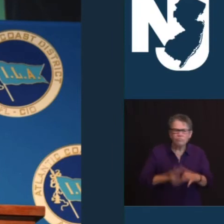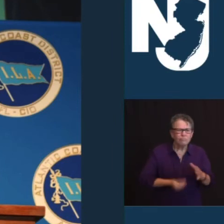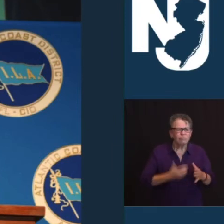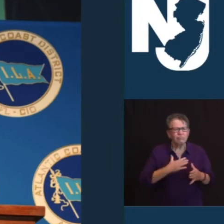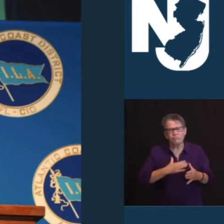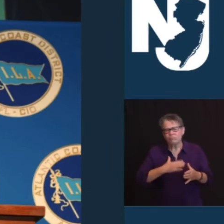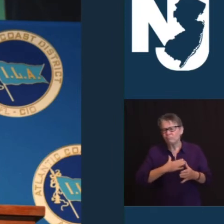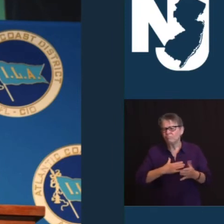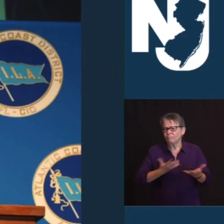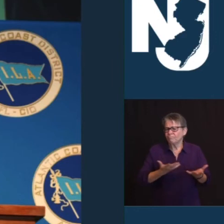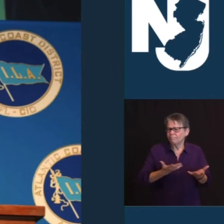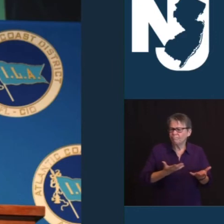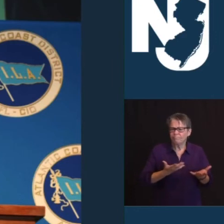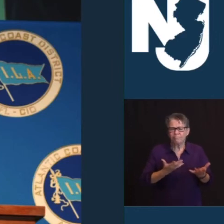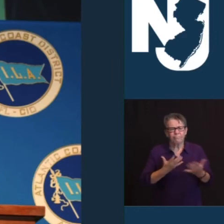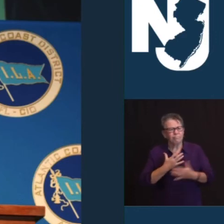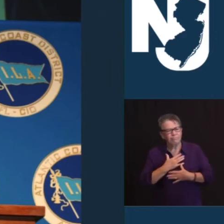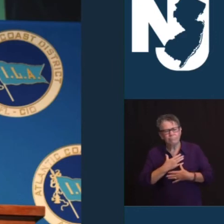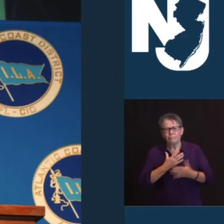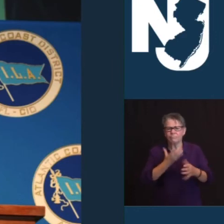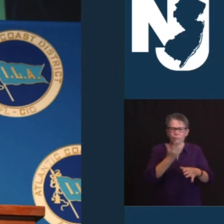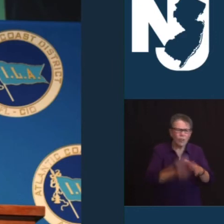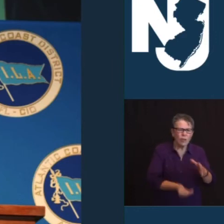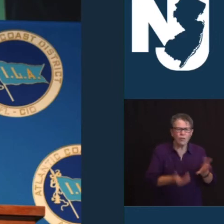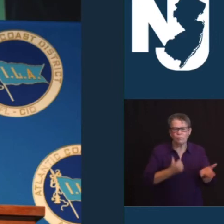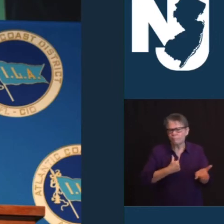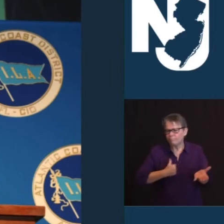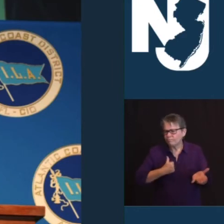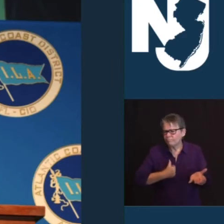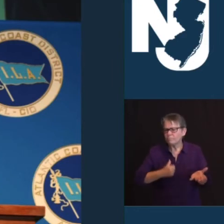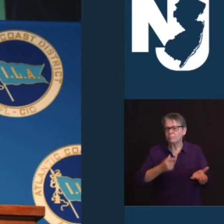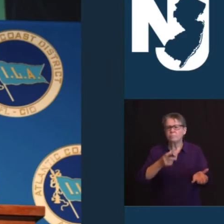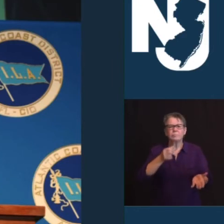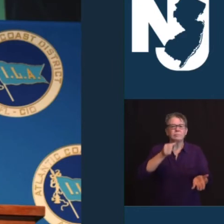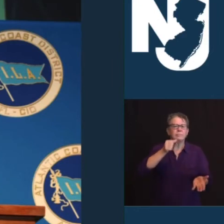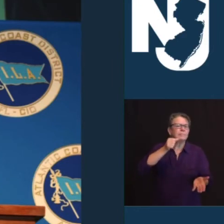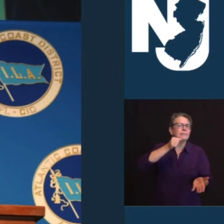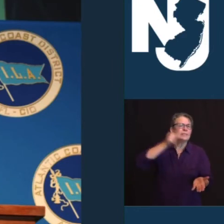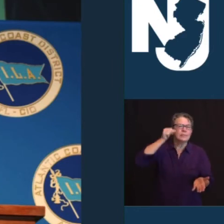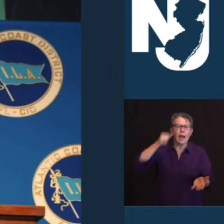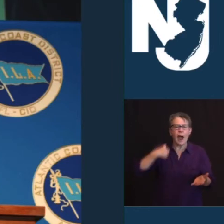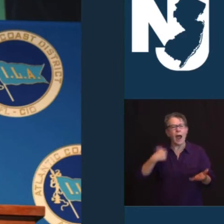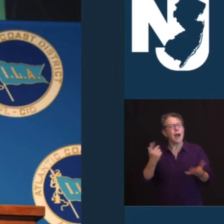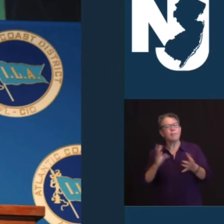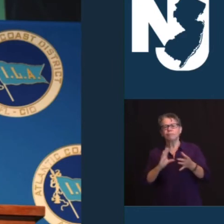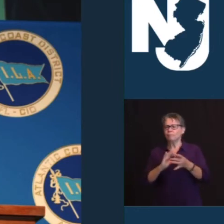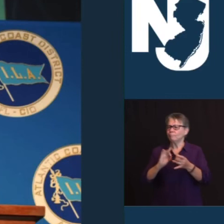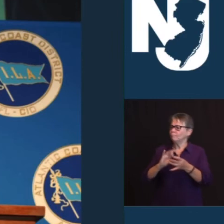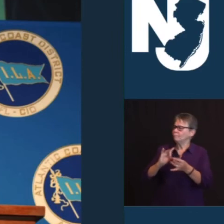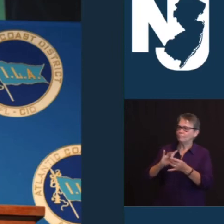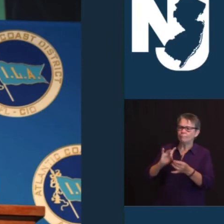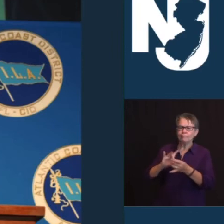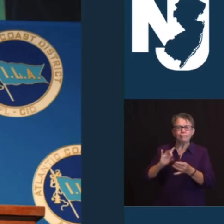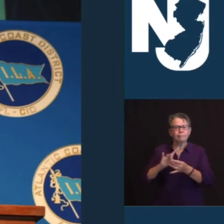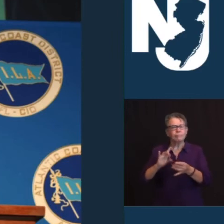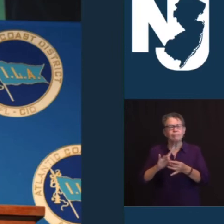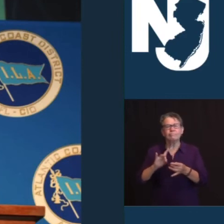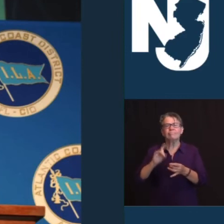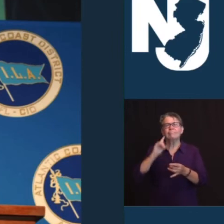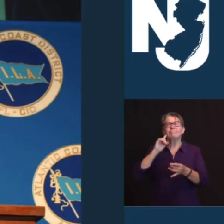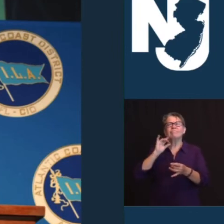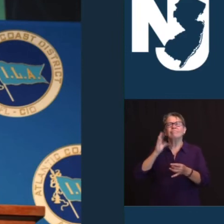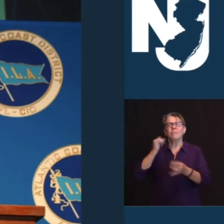to Bernard's passing at an event yesterday. I reached out this morning to his wife, Laverne. He was a